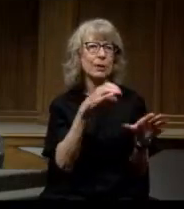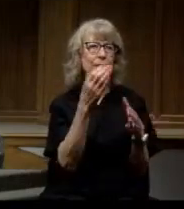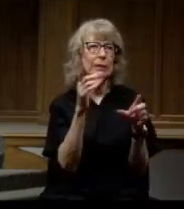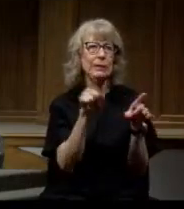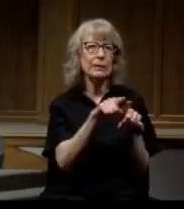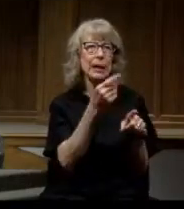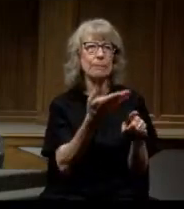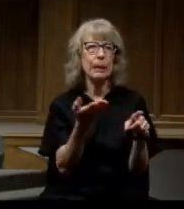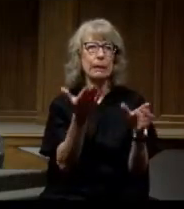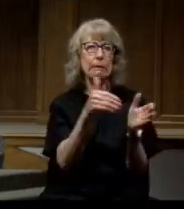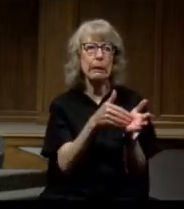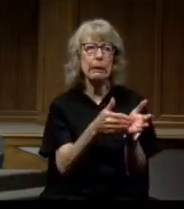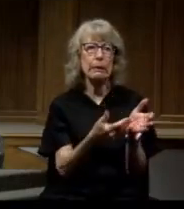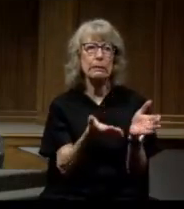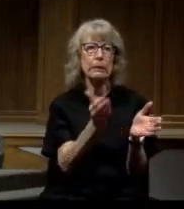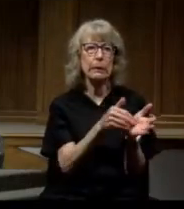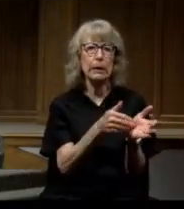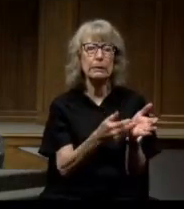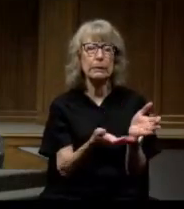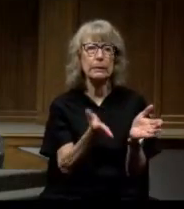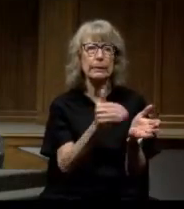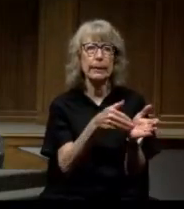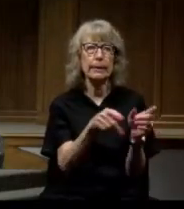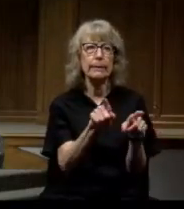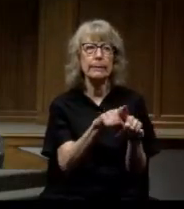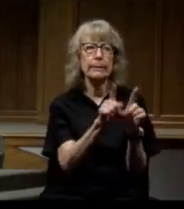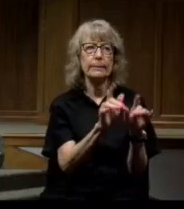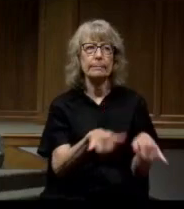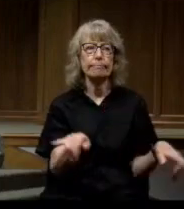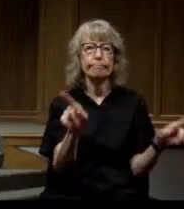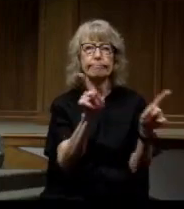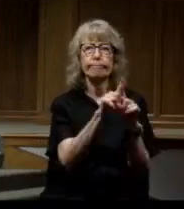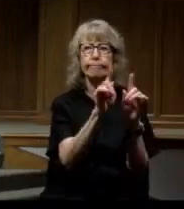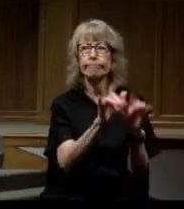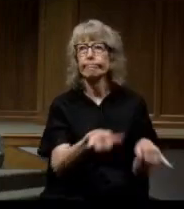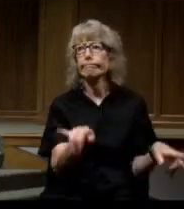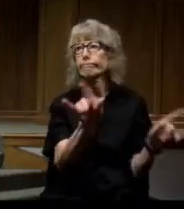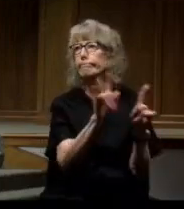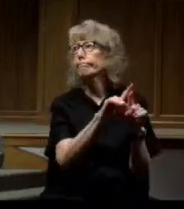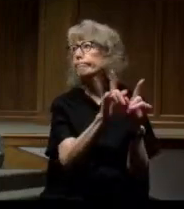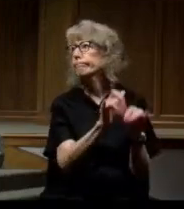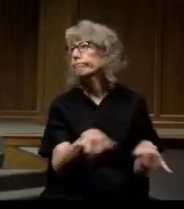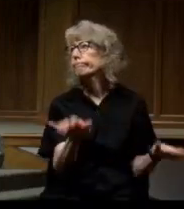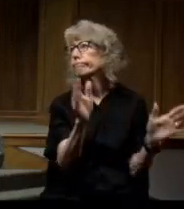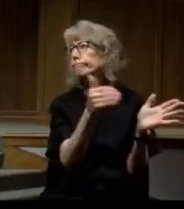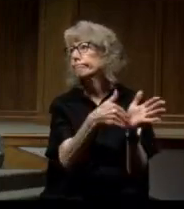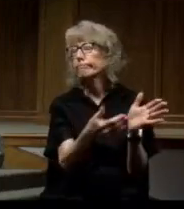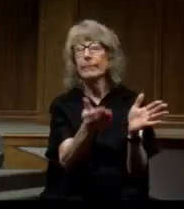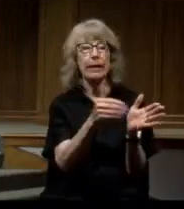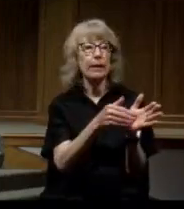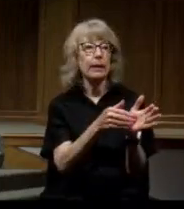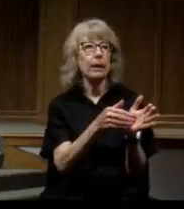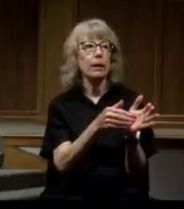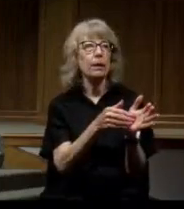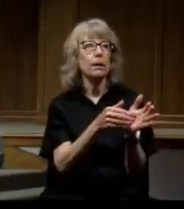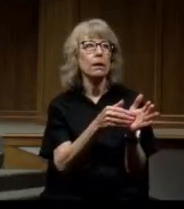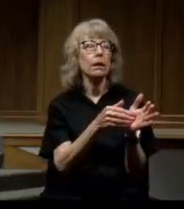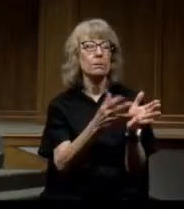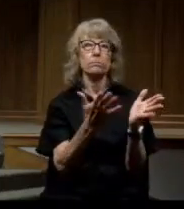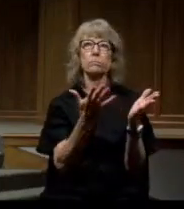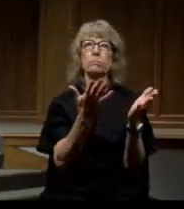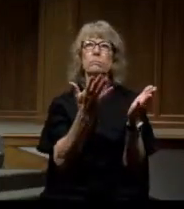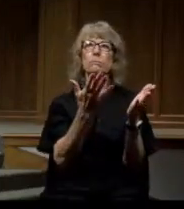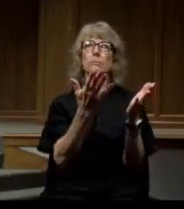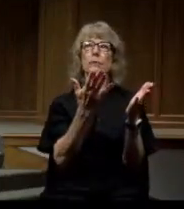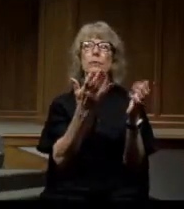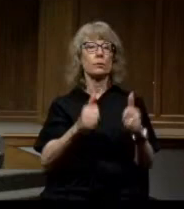like over and over and over, day after day after day. And it dawns on us that, oh, it's going to be a